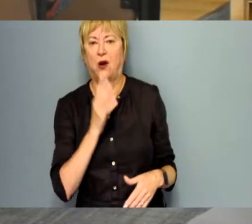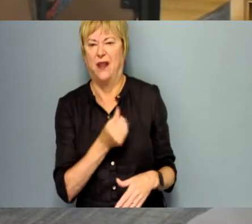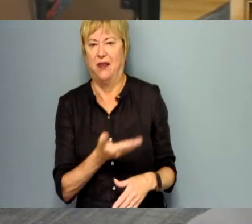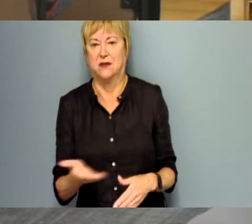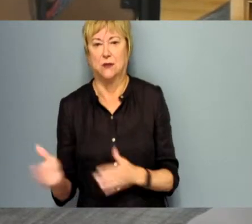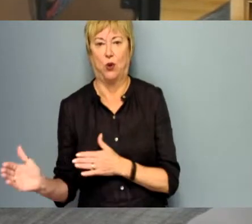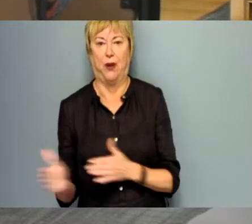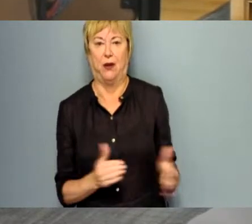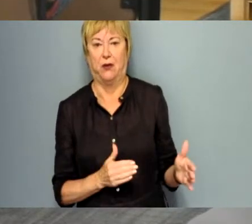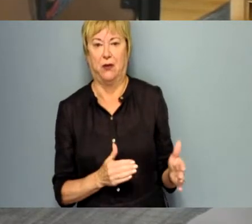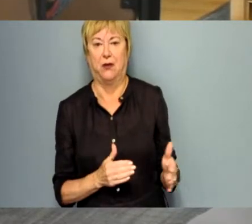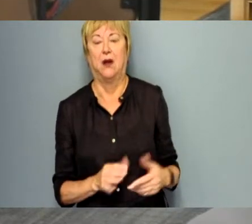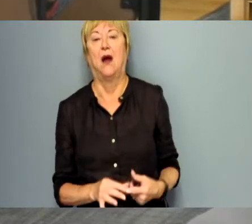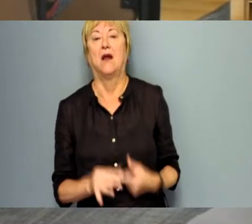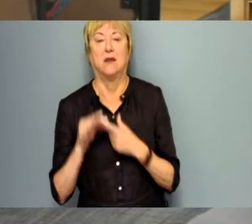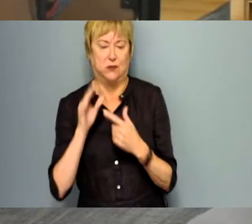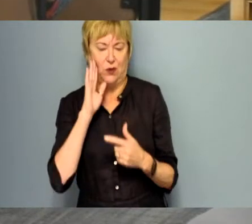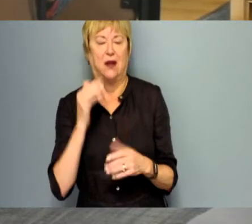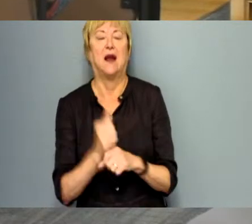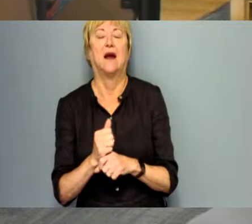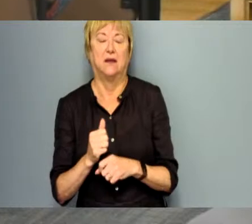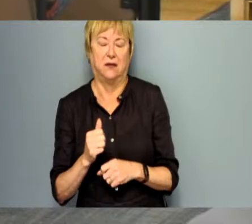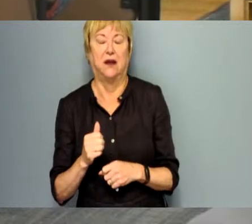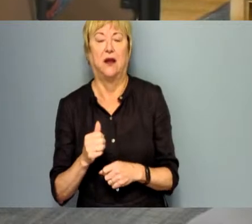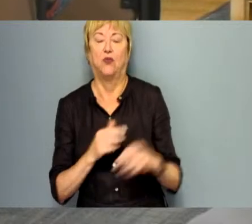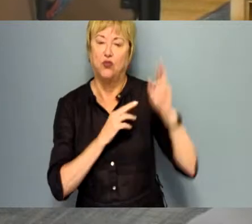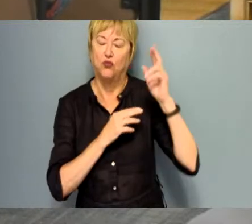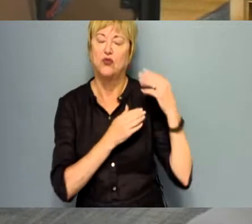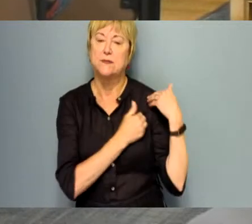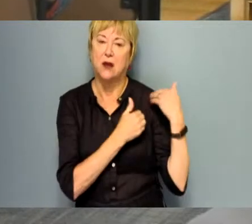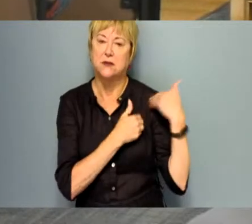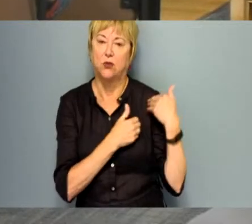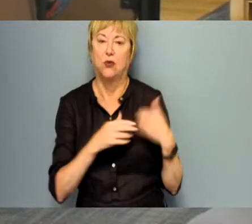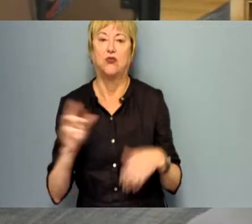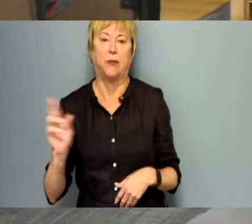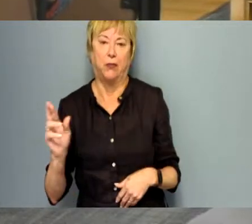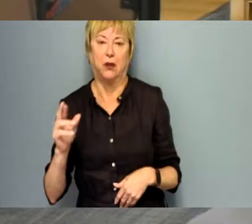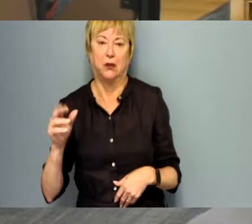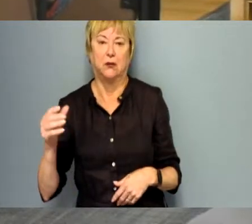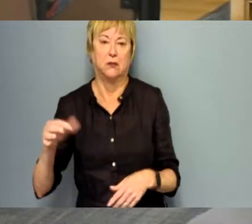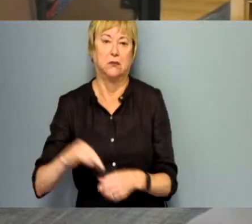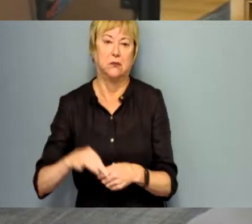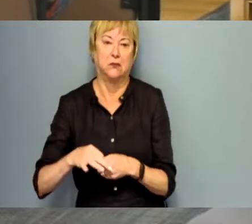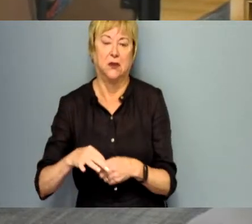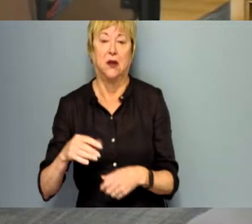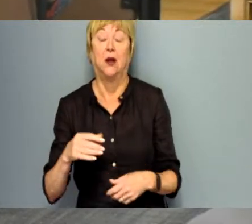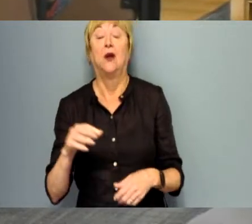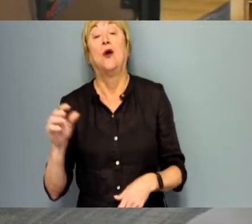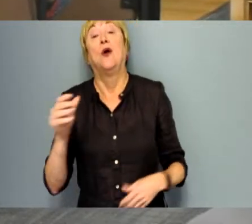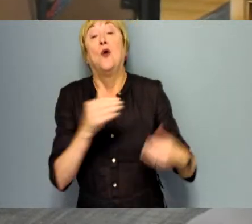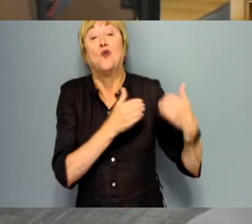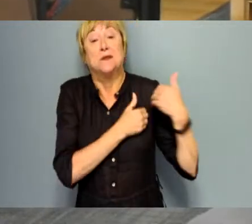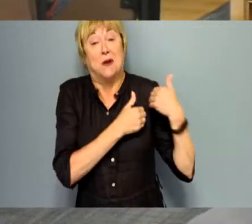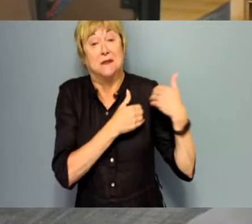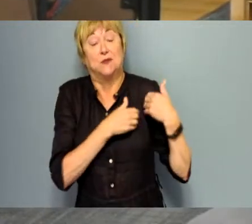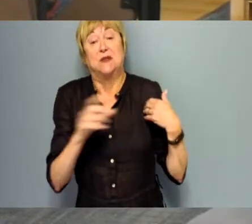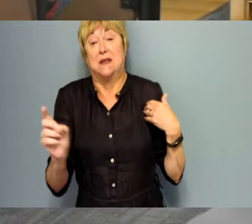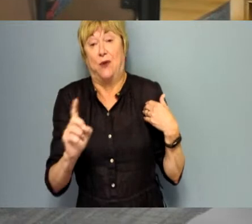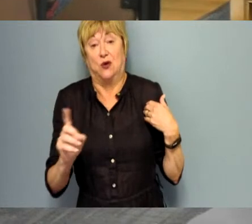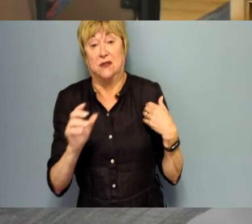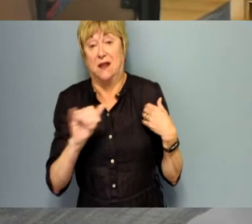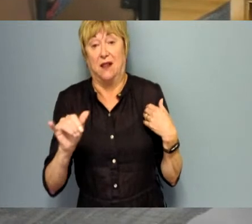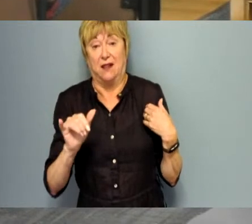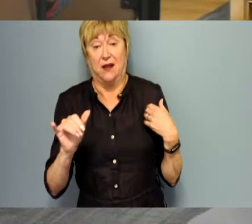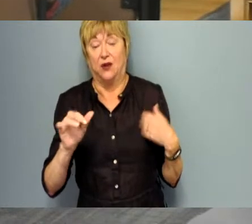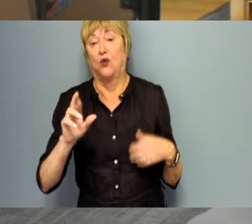some responsible Republican. And responsible Democrats like Robert F. Kennedy Jr. should be supported.